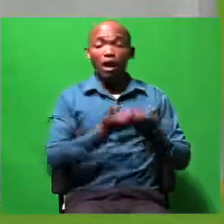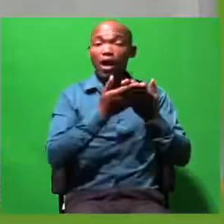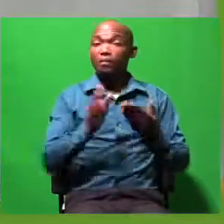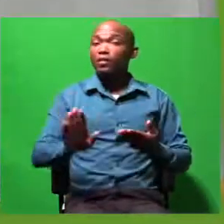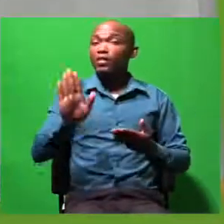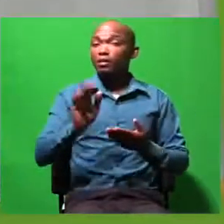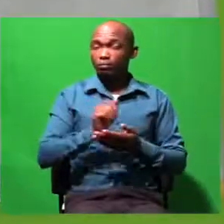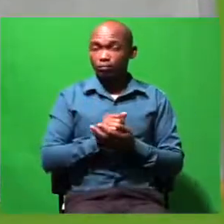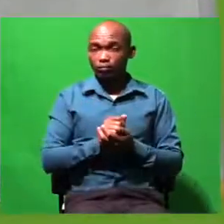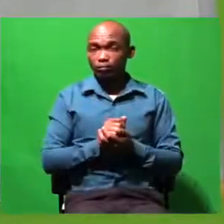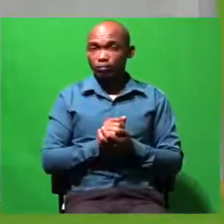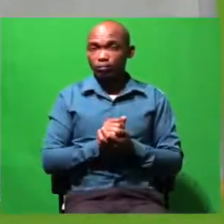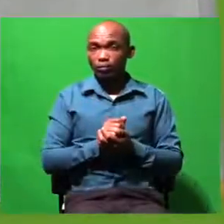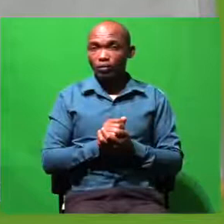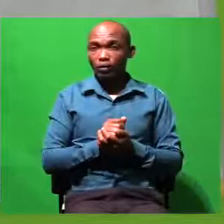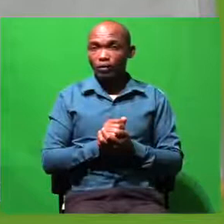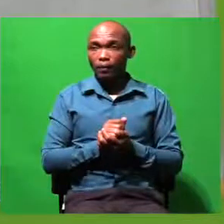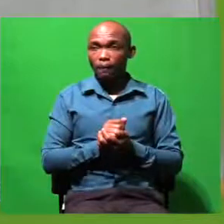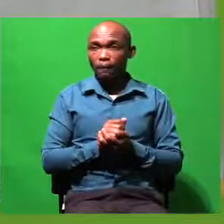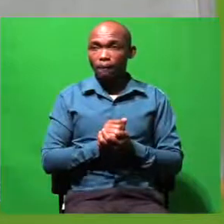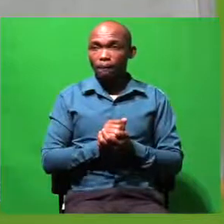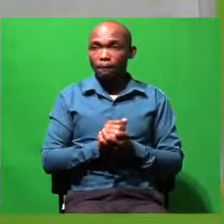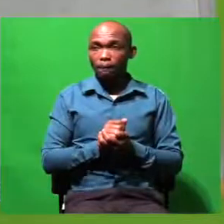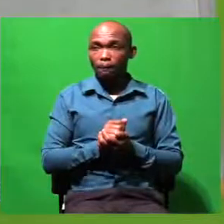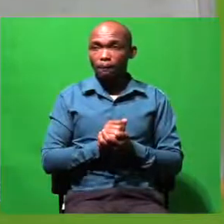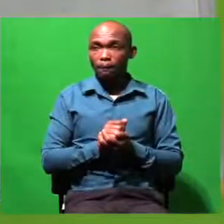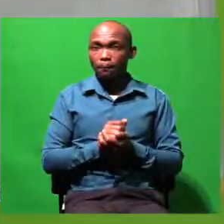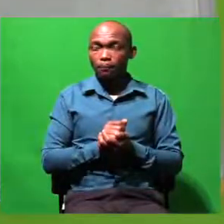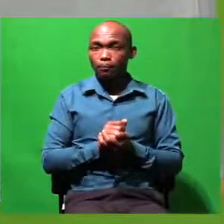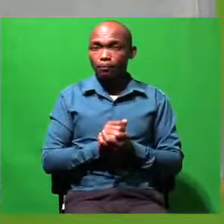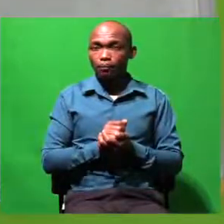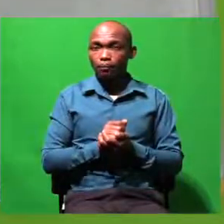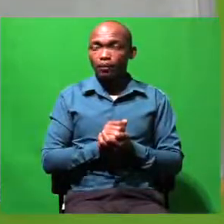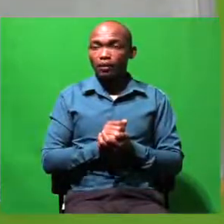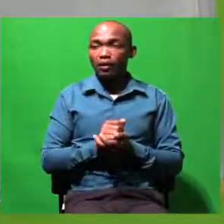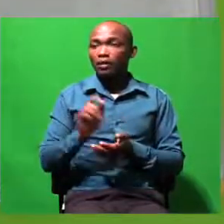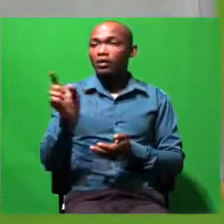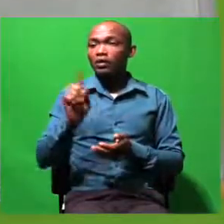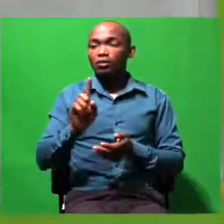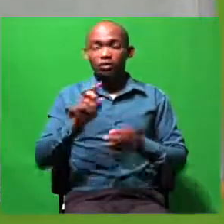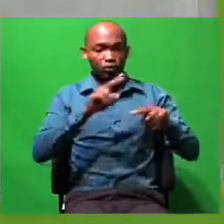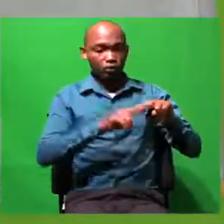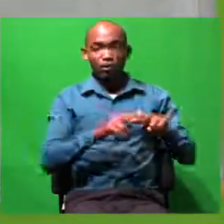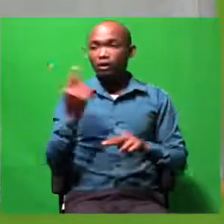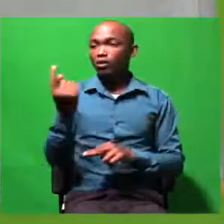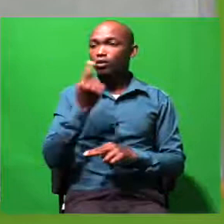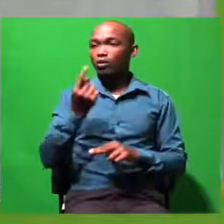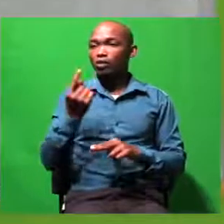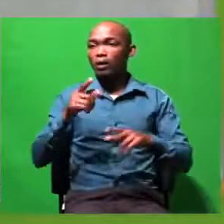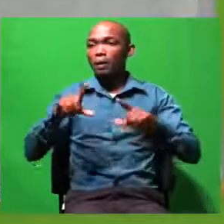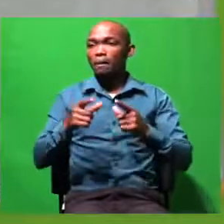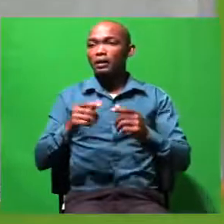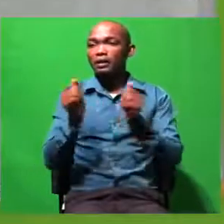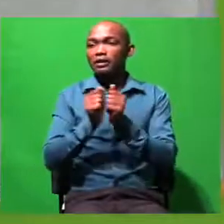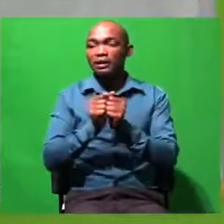well. So my dear student, be careful from this group. They don't need to be alone,